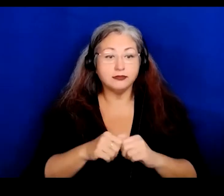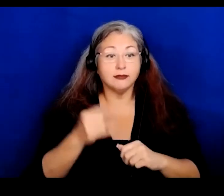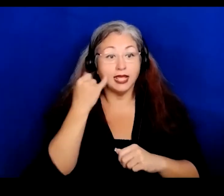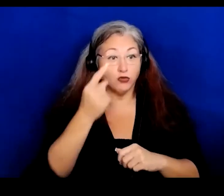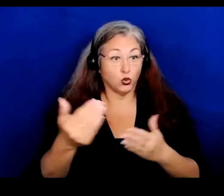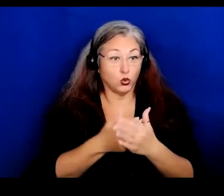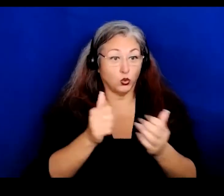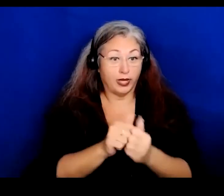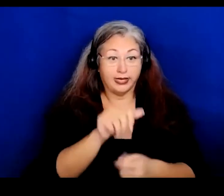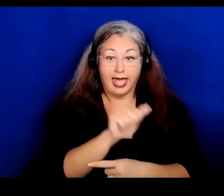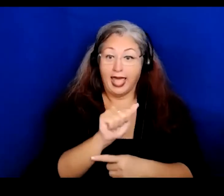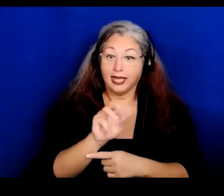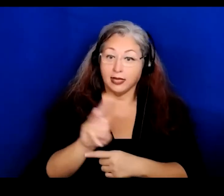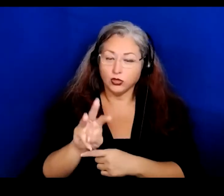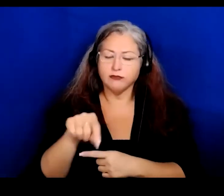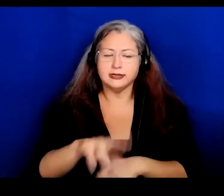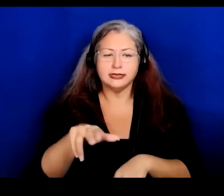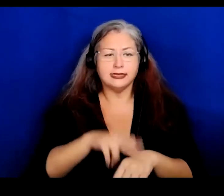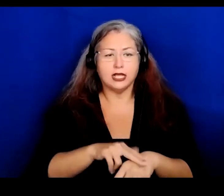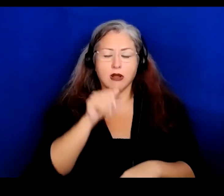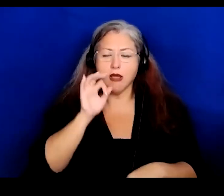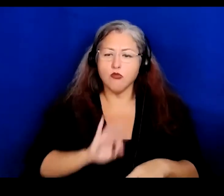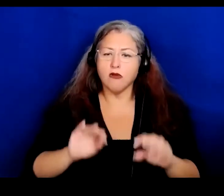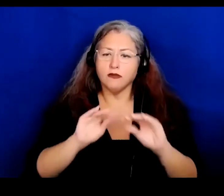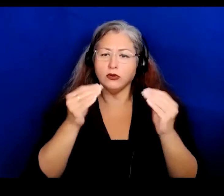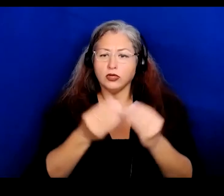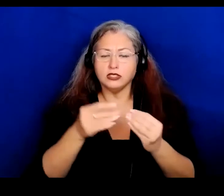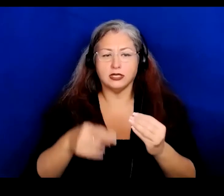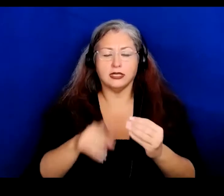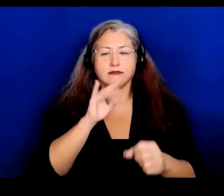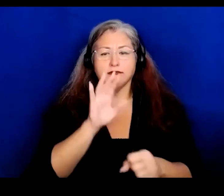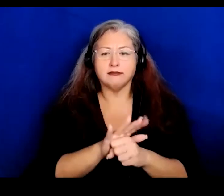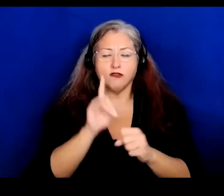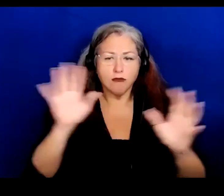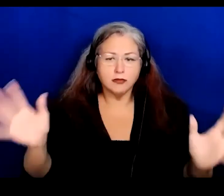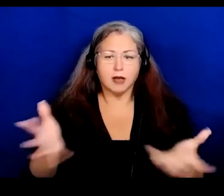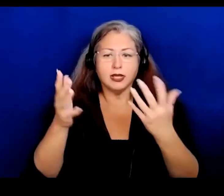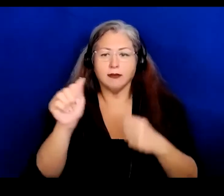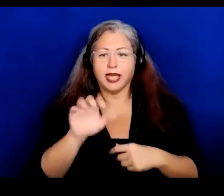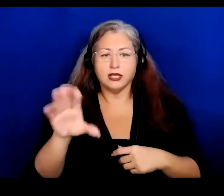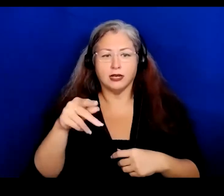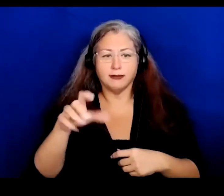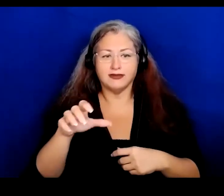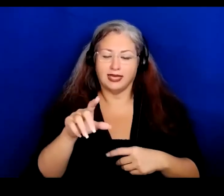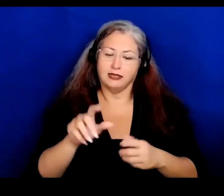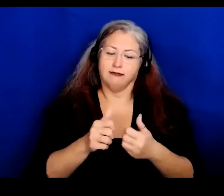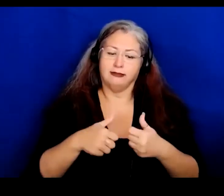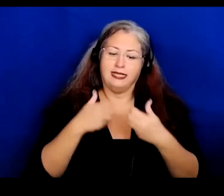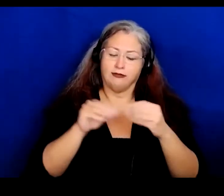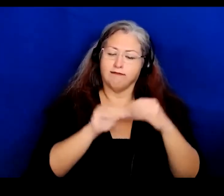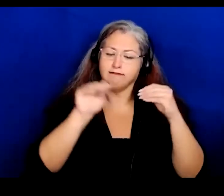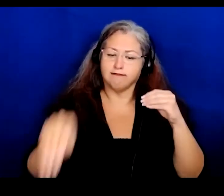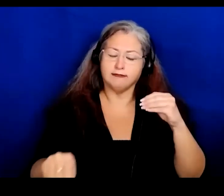to the AAWW, we are a national nonprofit organization dedicated to uplifting Asian and Pacific diasporic literature